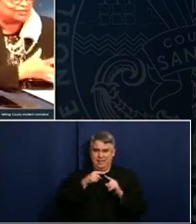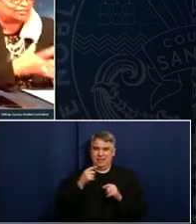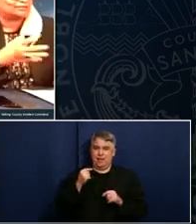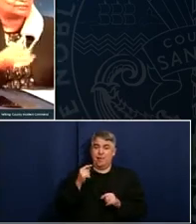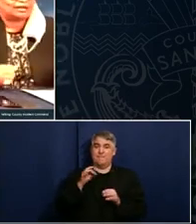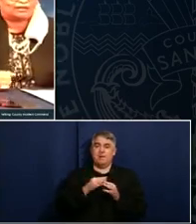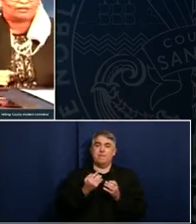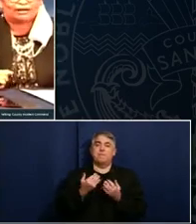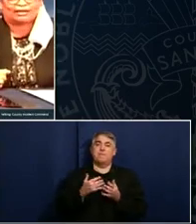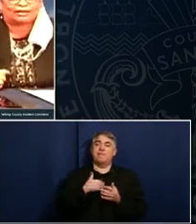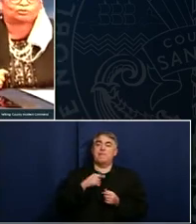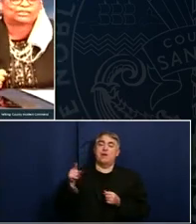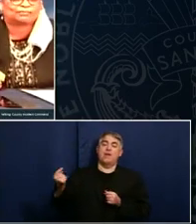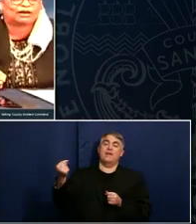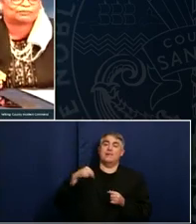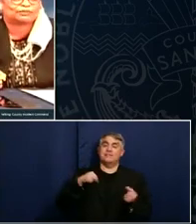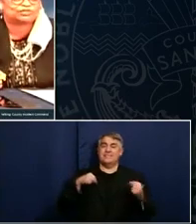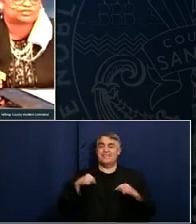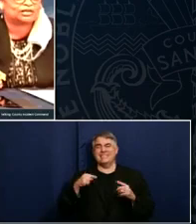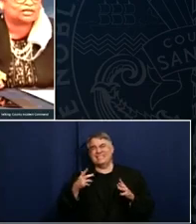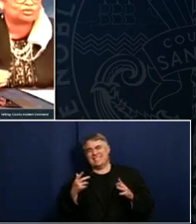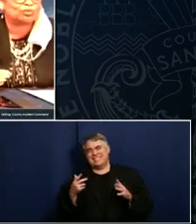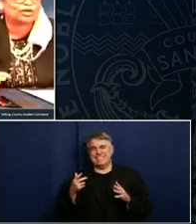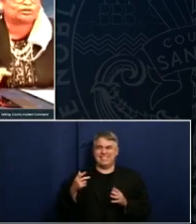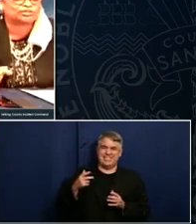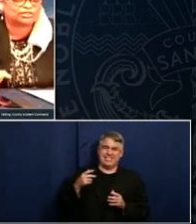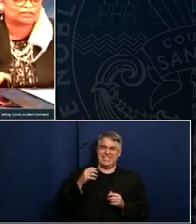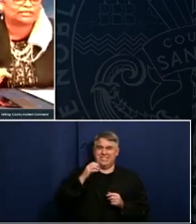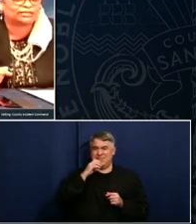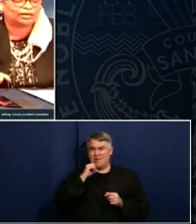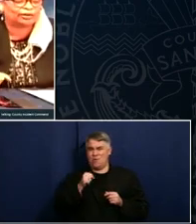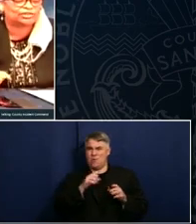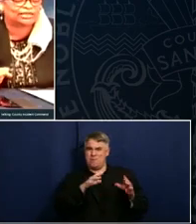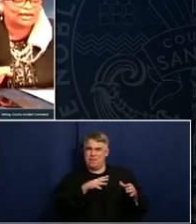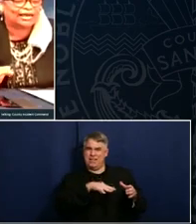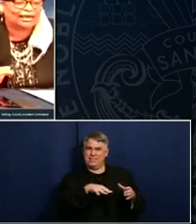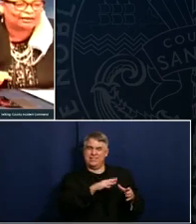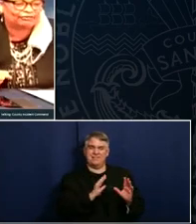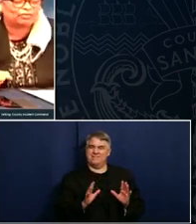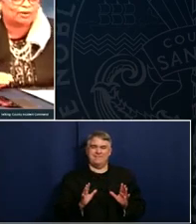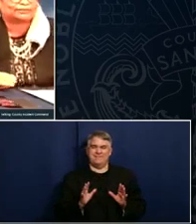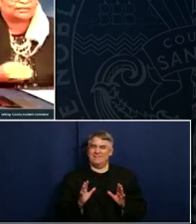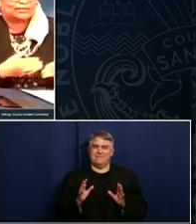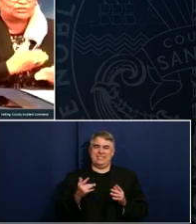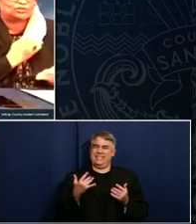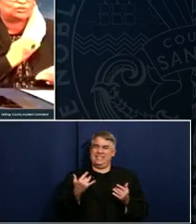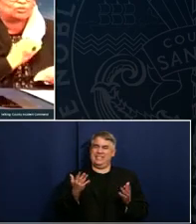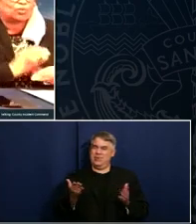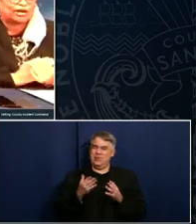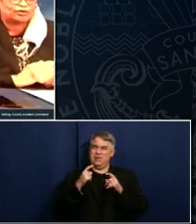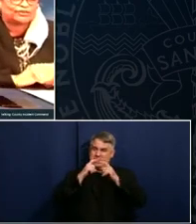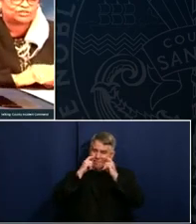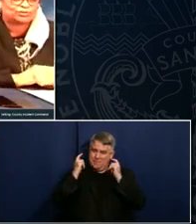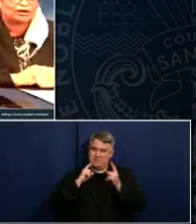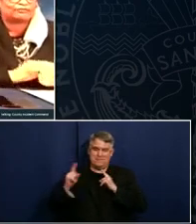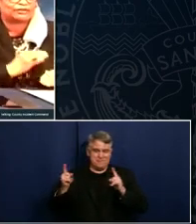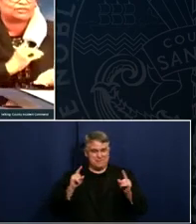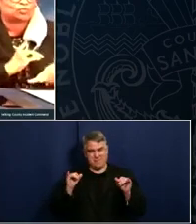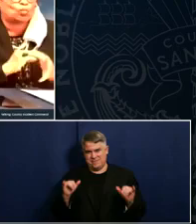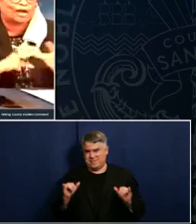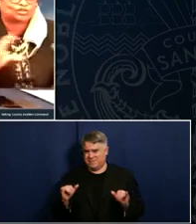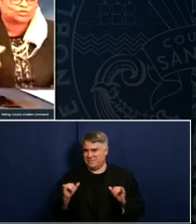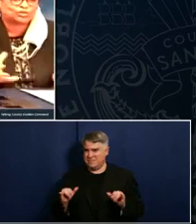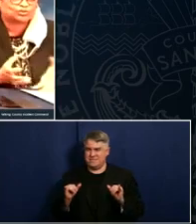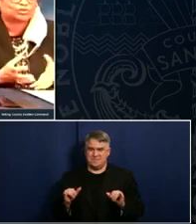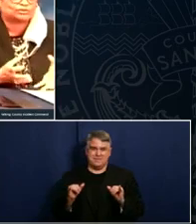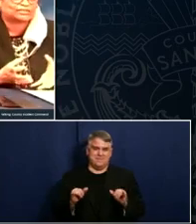here, visit their elderly population. So we are still encouraging everyone to wear your facial